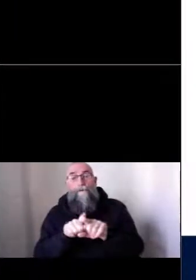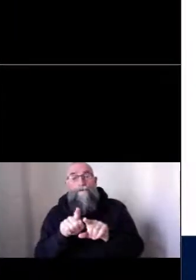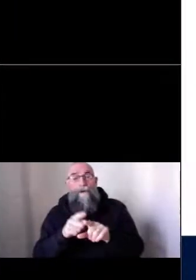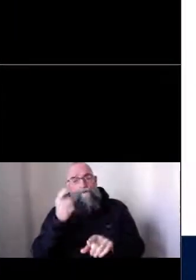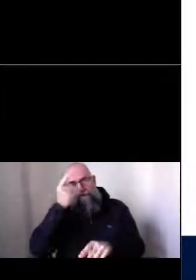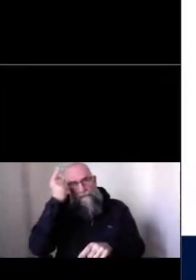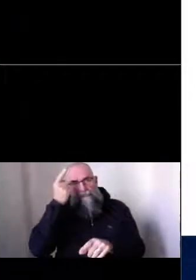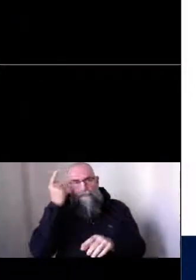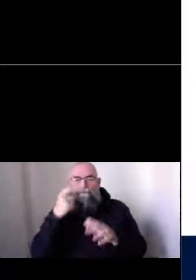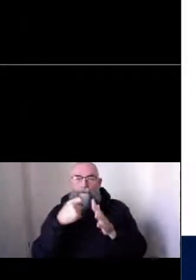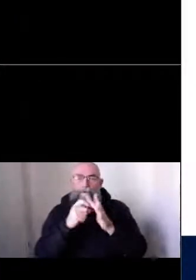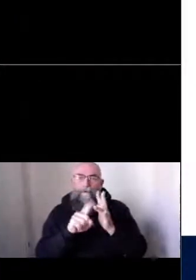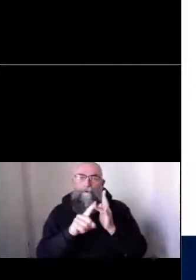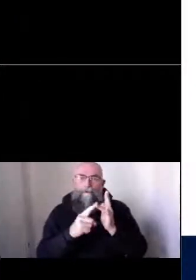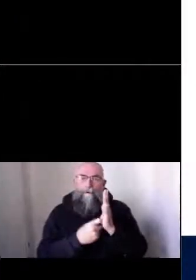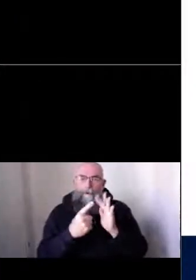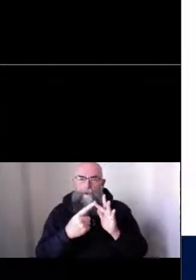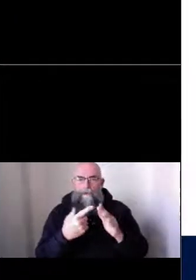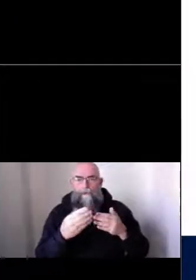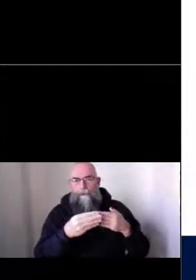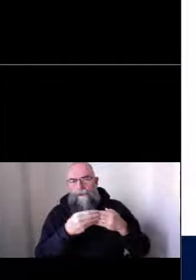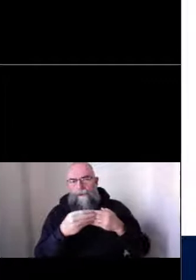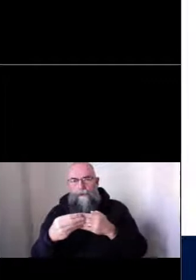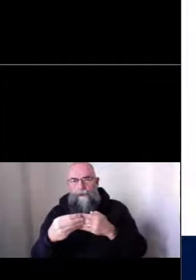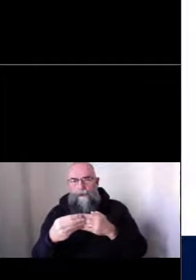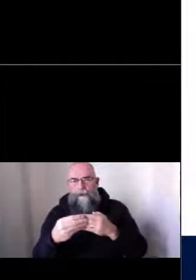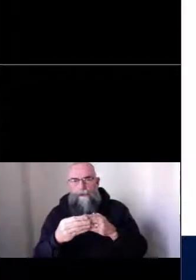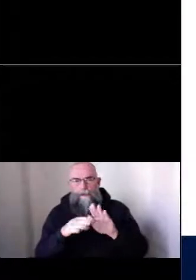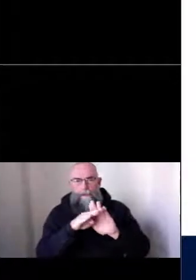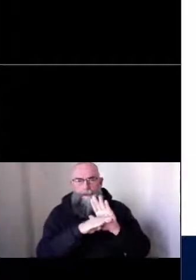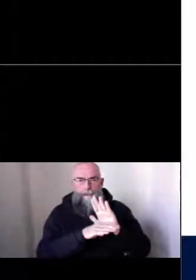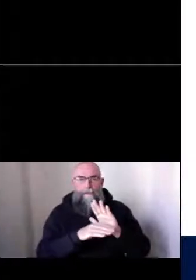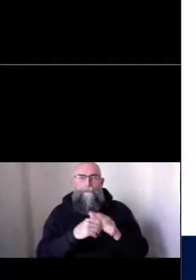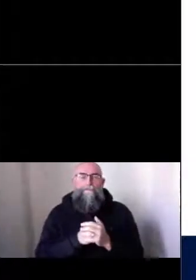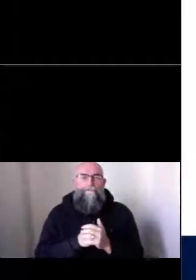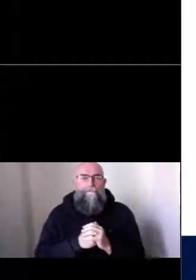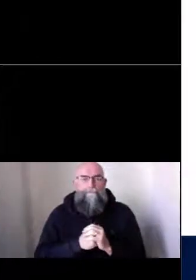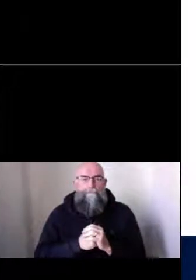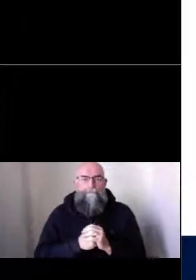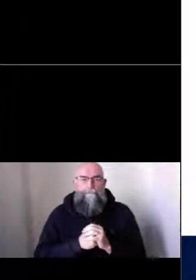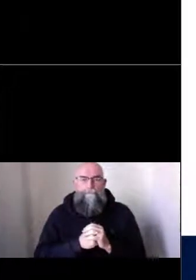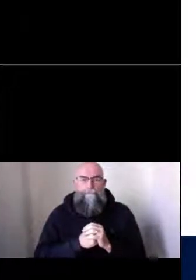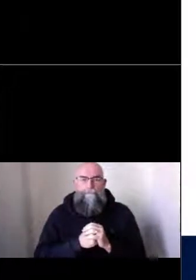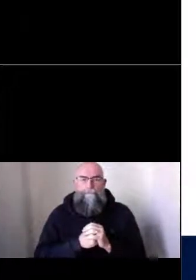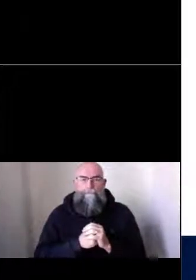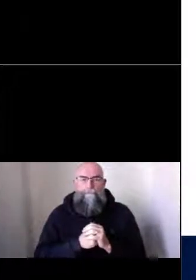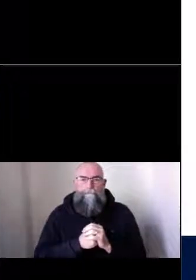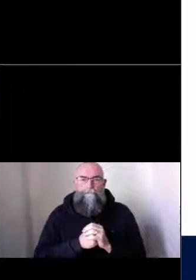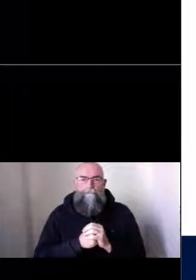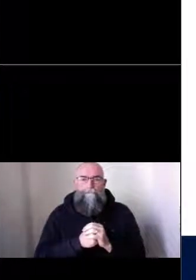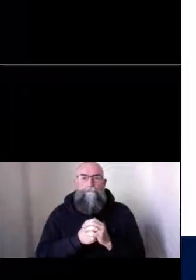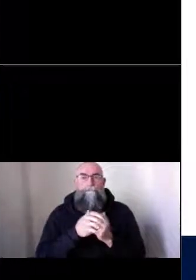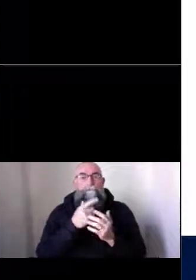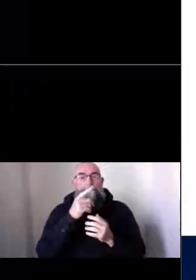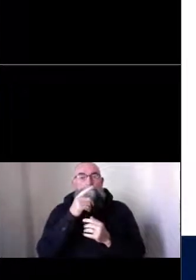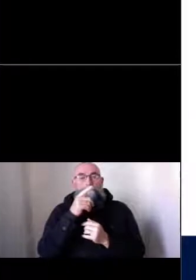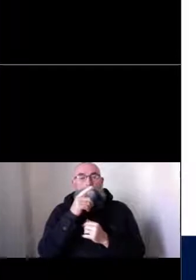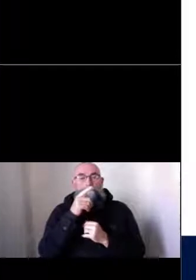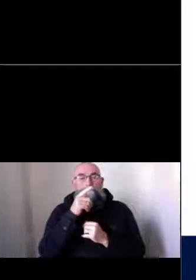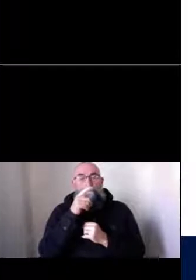So you're not can't apply for funding